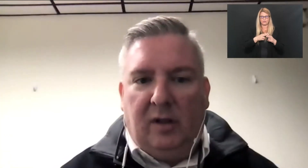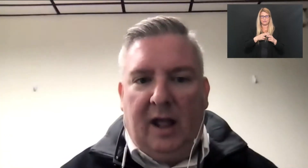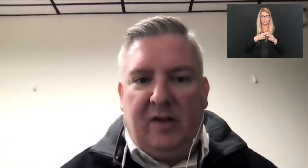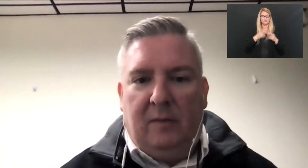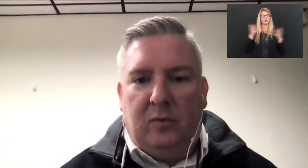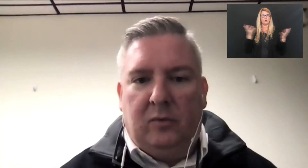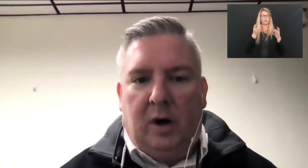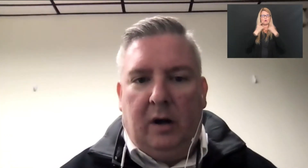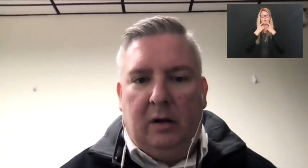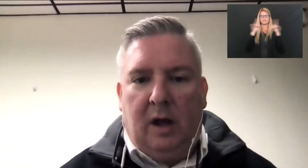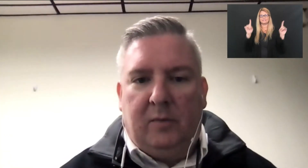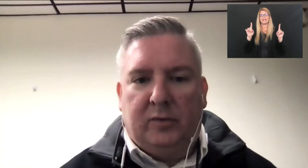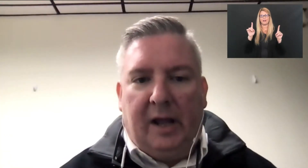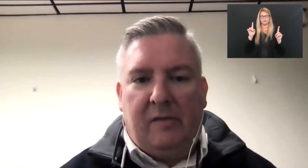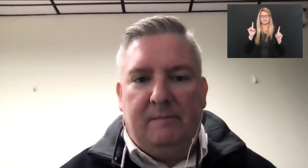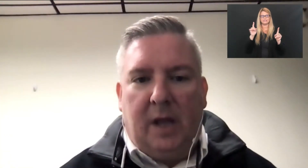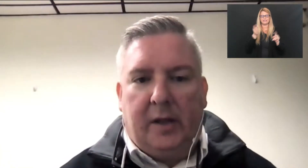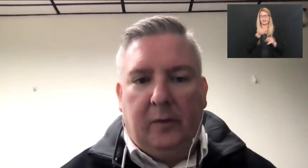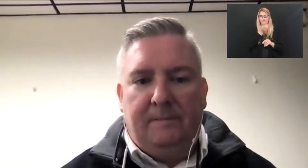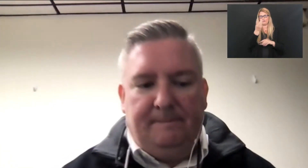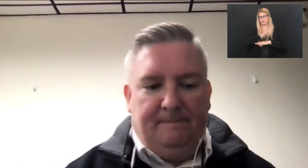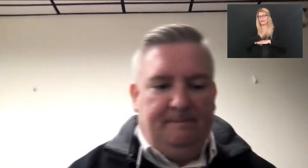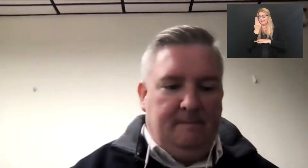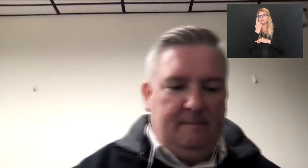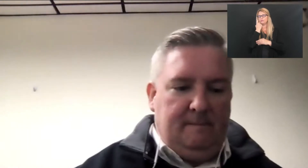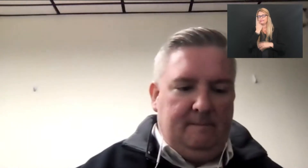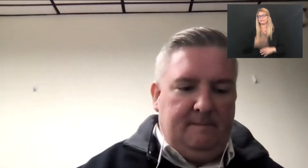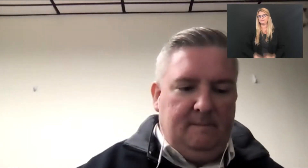announced in the last couple days. Thank you.